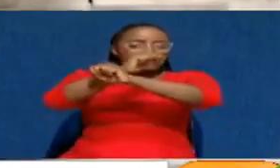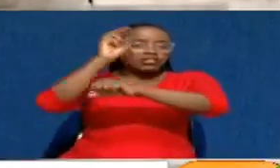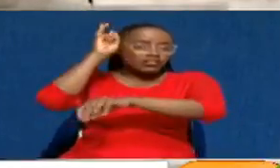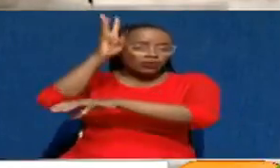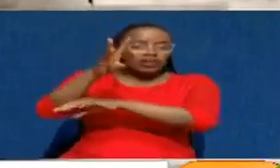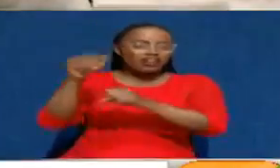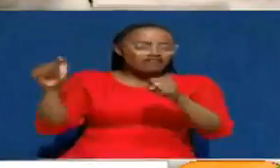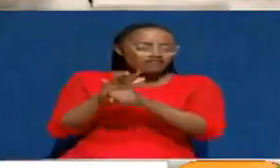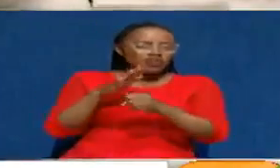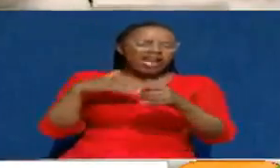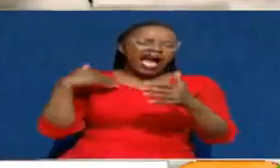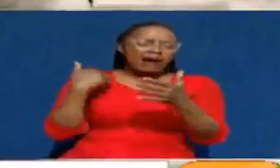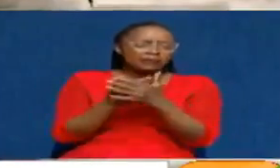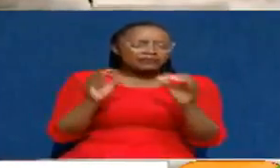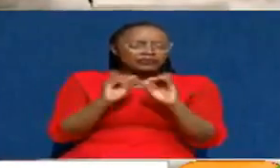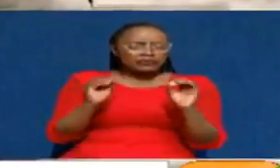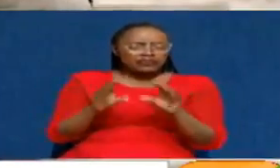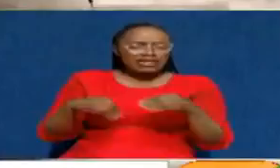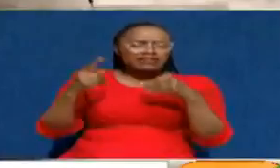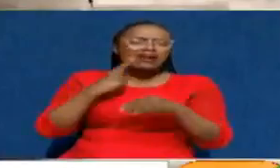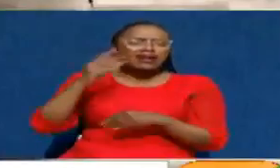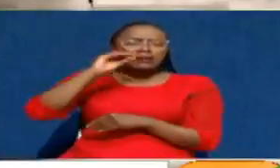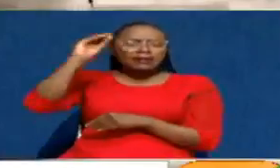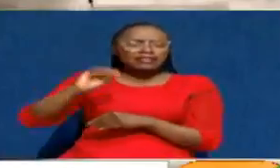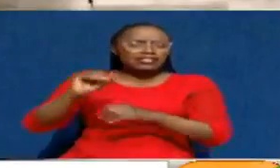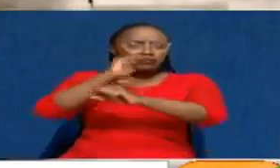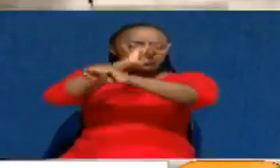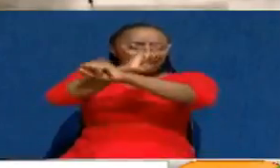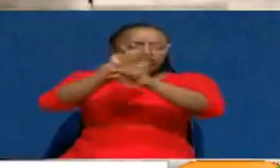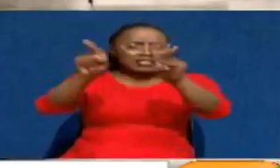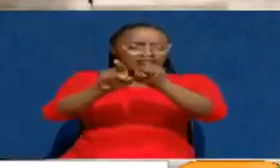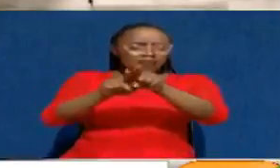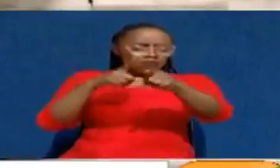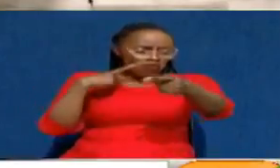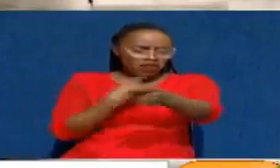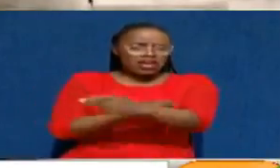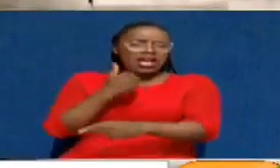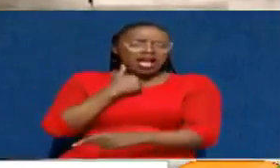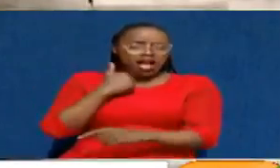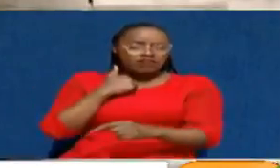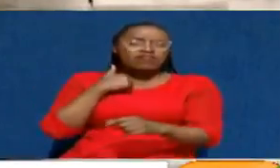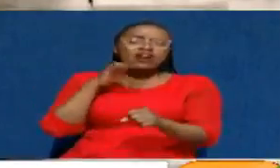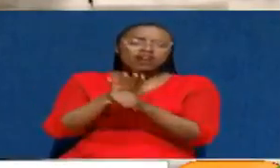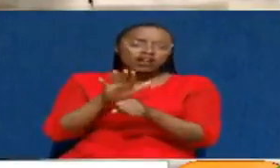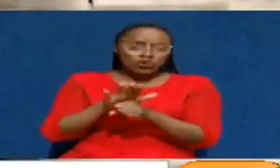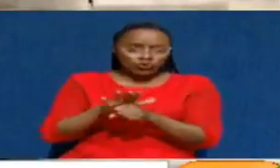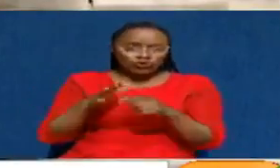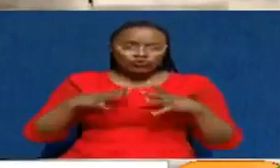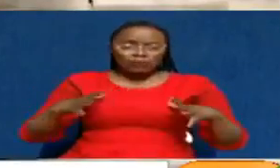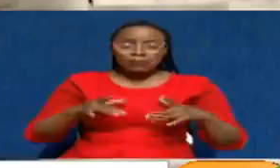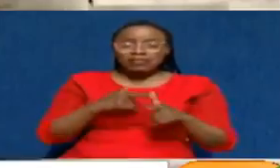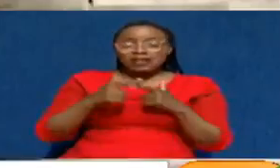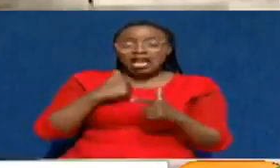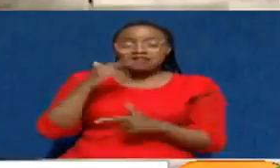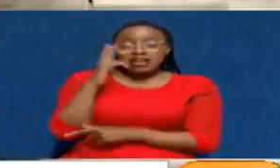It is not foolproof. It does not offer 100% protection. So even when vaccinated, when there's a large surge, there's still that